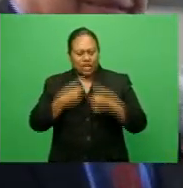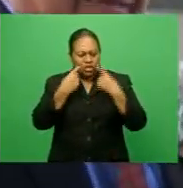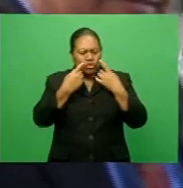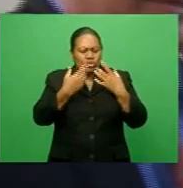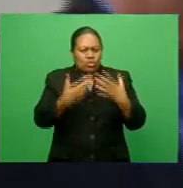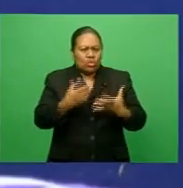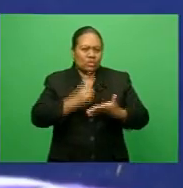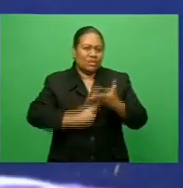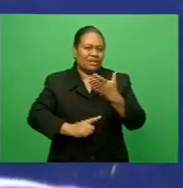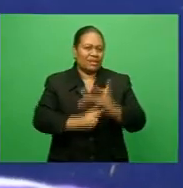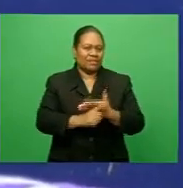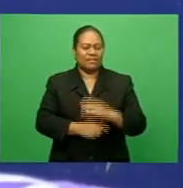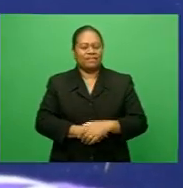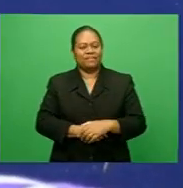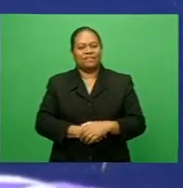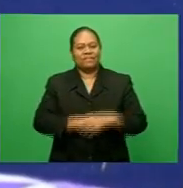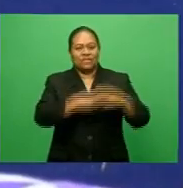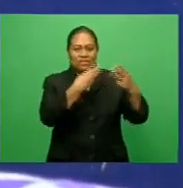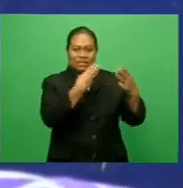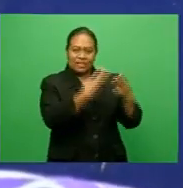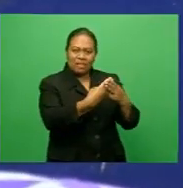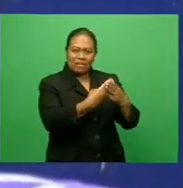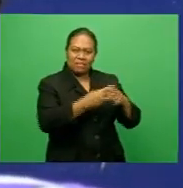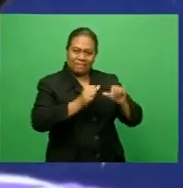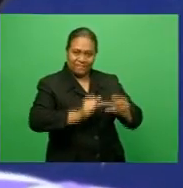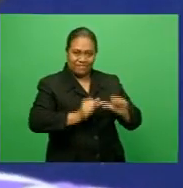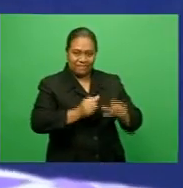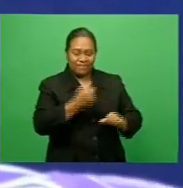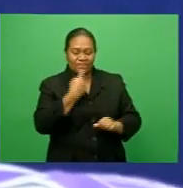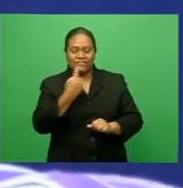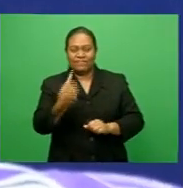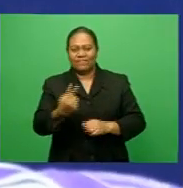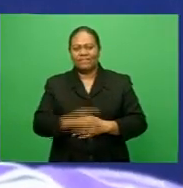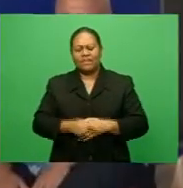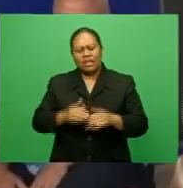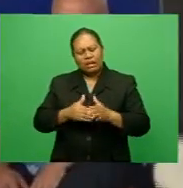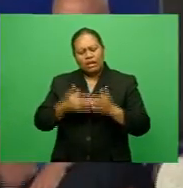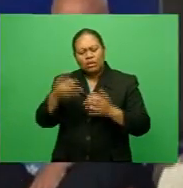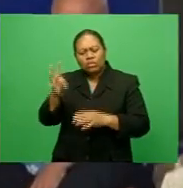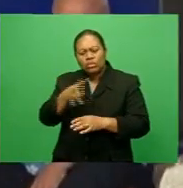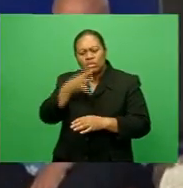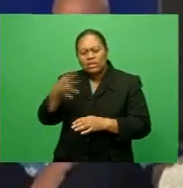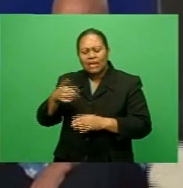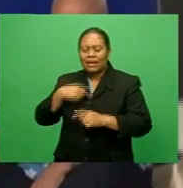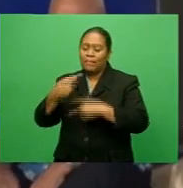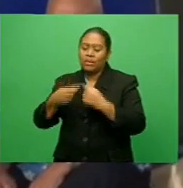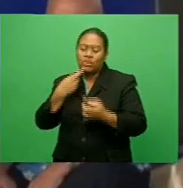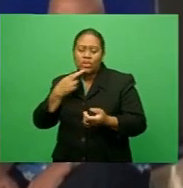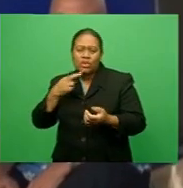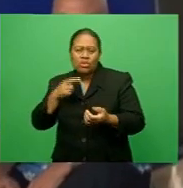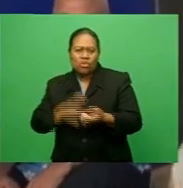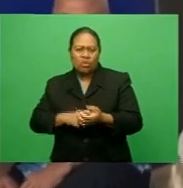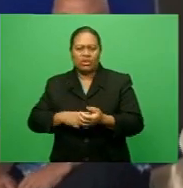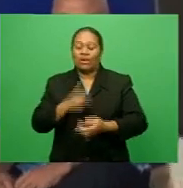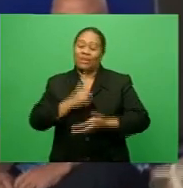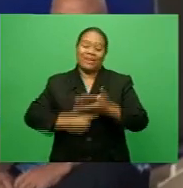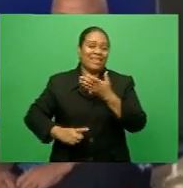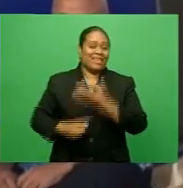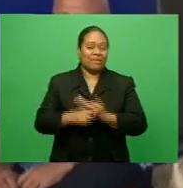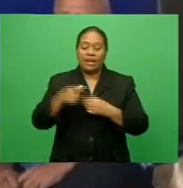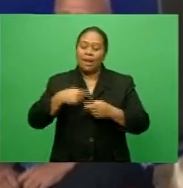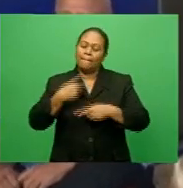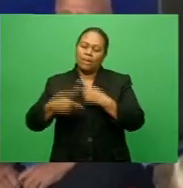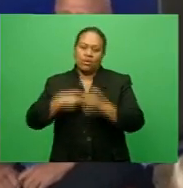party president. Sodelpa President Ratu Epenisa Thakumbau says he is checking party records to ascertain whether reports of